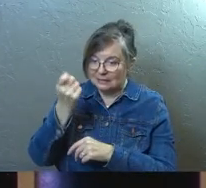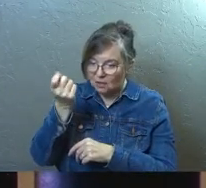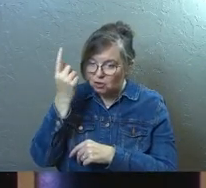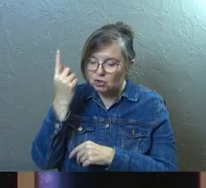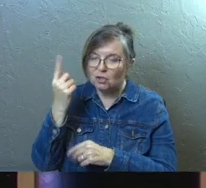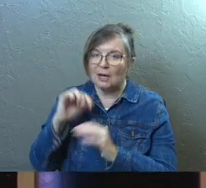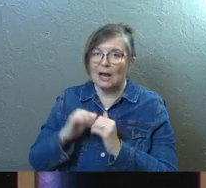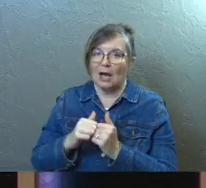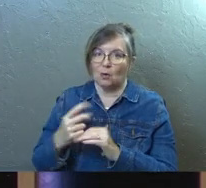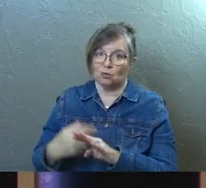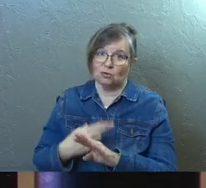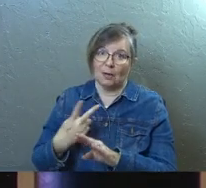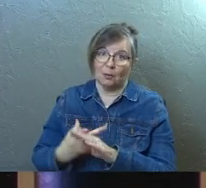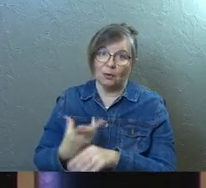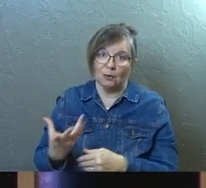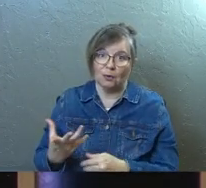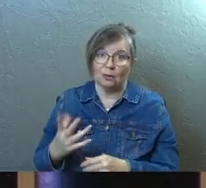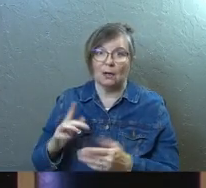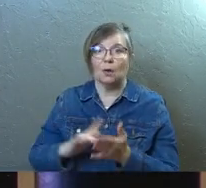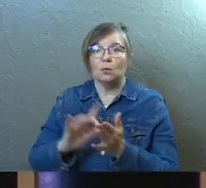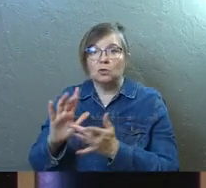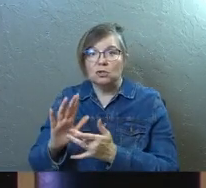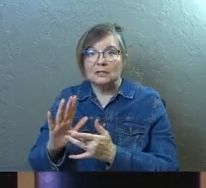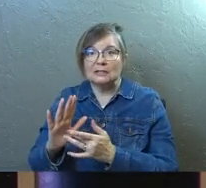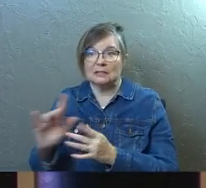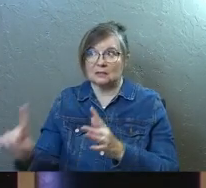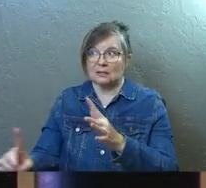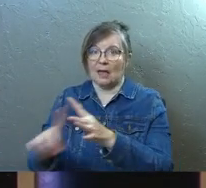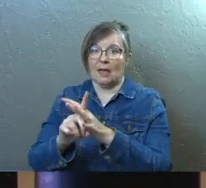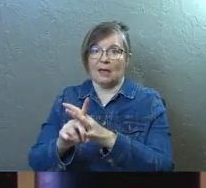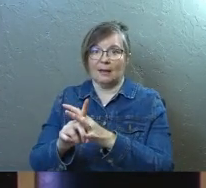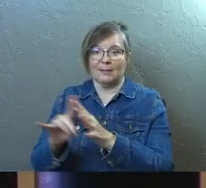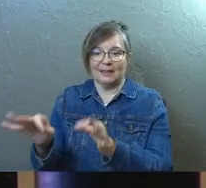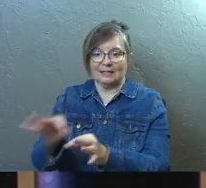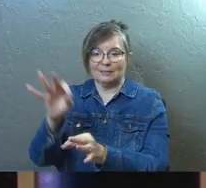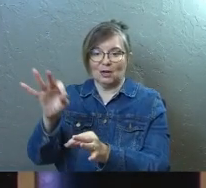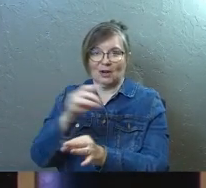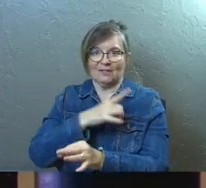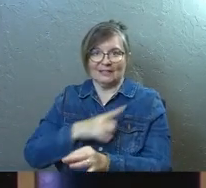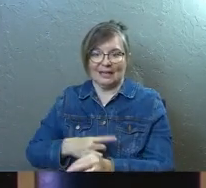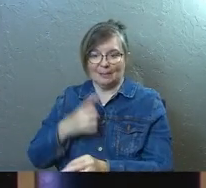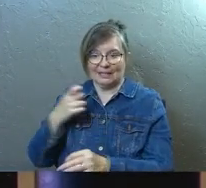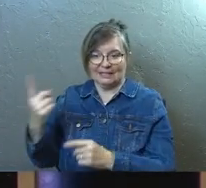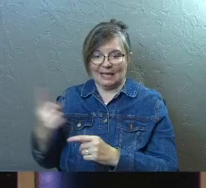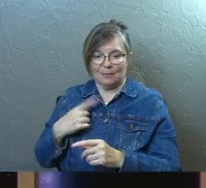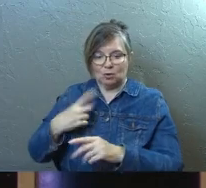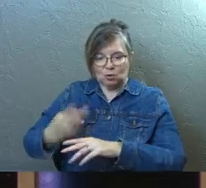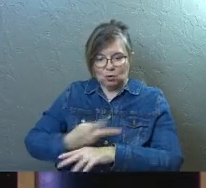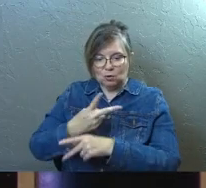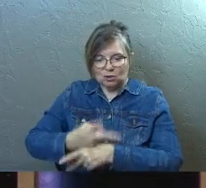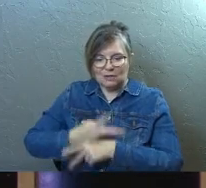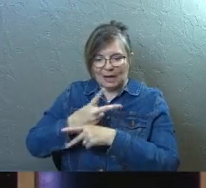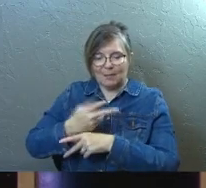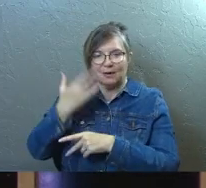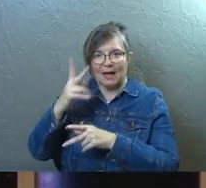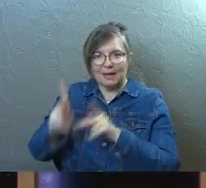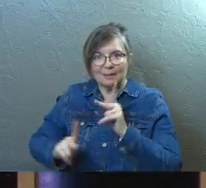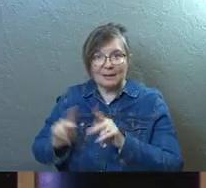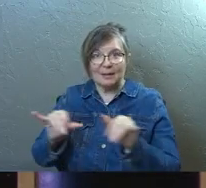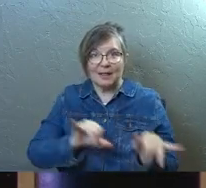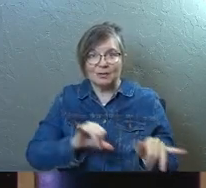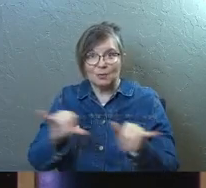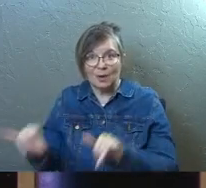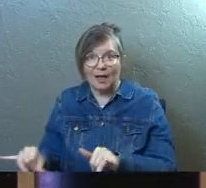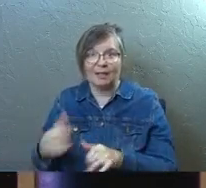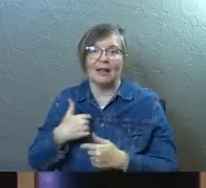understood how to shepherd. And when Jesus came, he came in the spirit of David because he came to shepherd God's people as